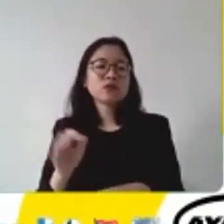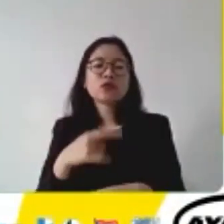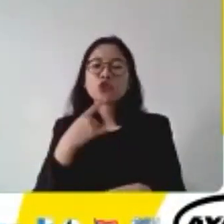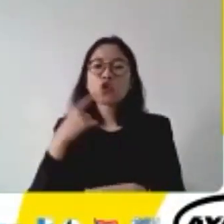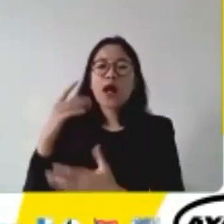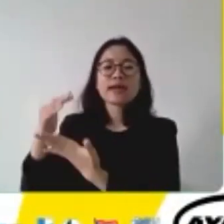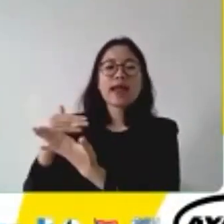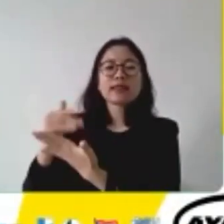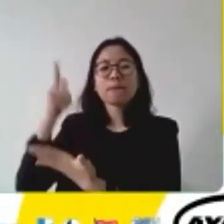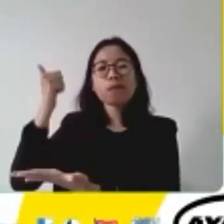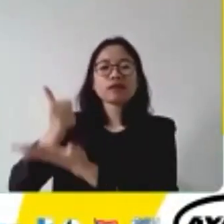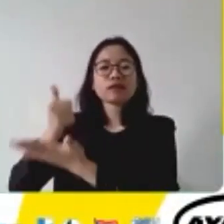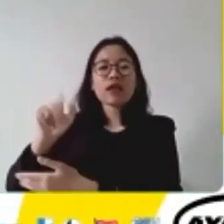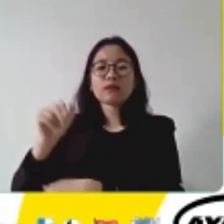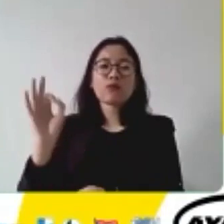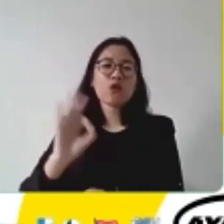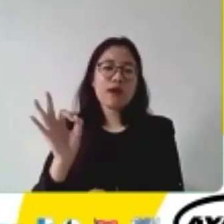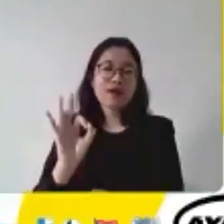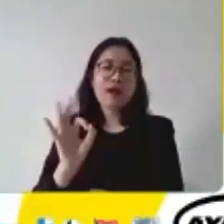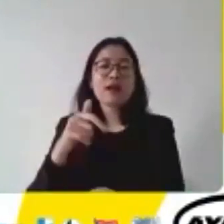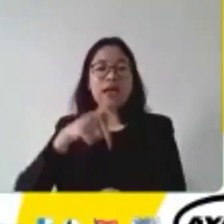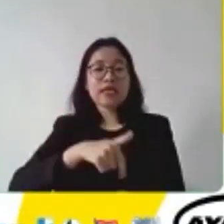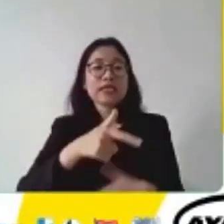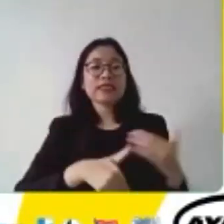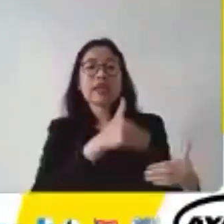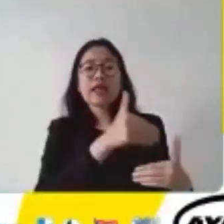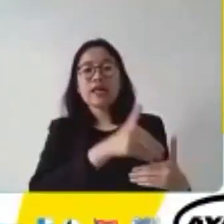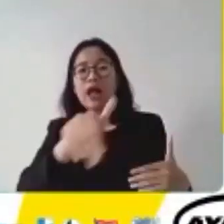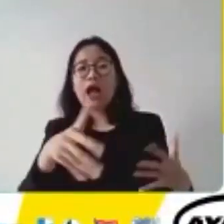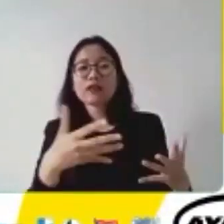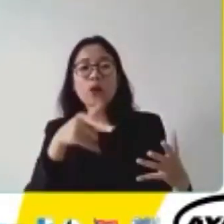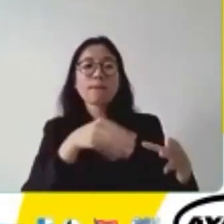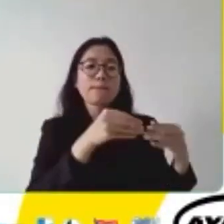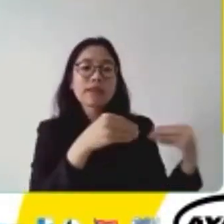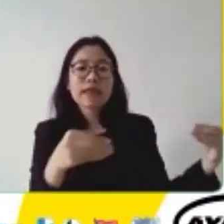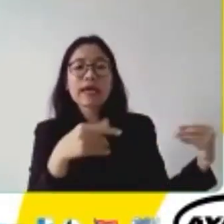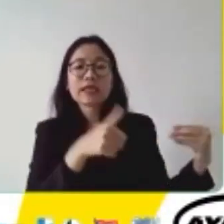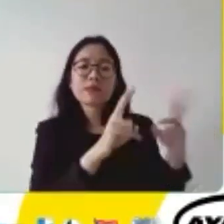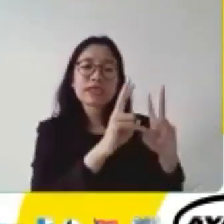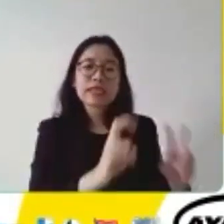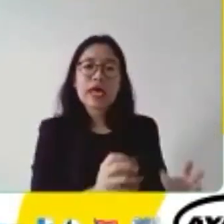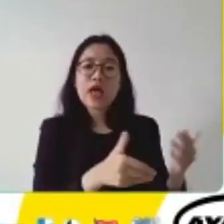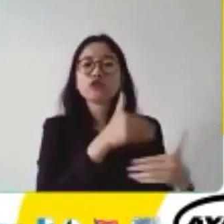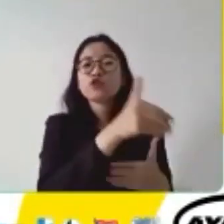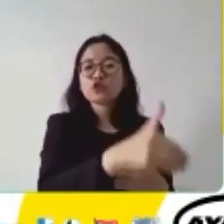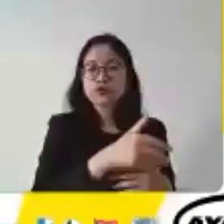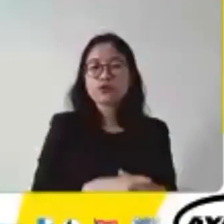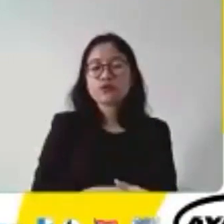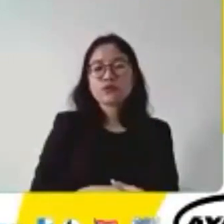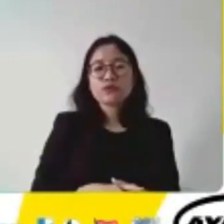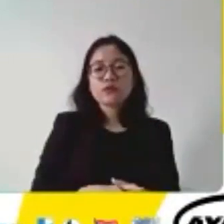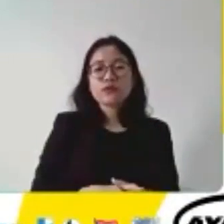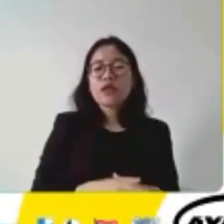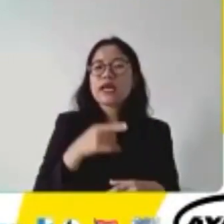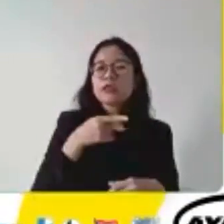Now this slide shows smoke, or fire smoke, PM 2.5, and